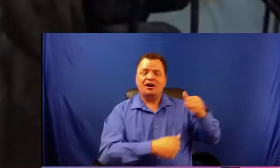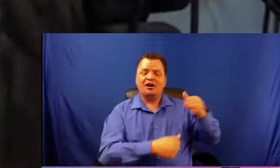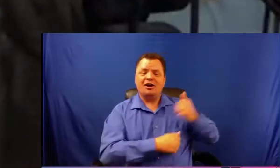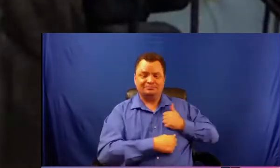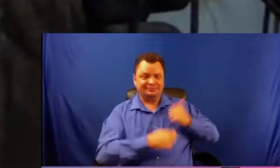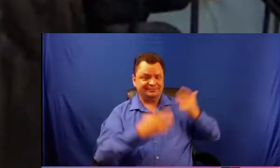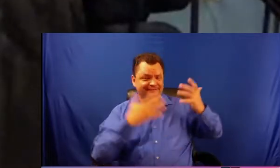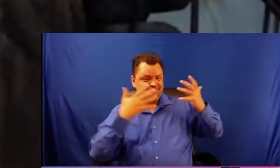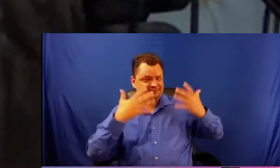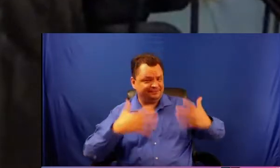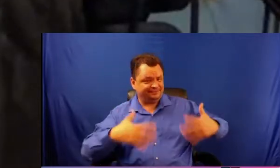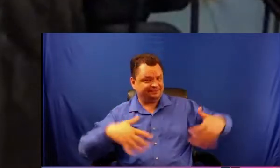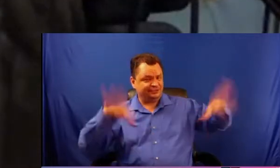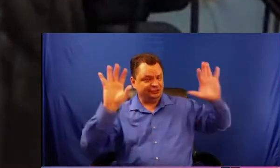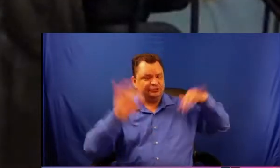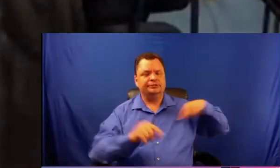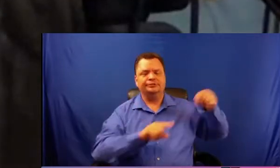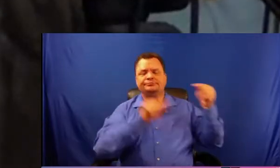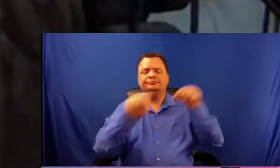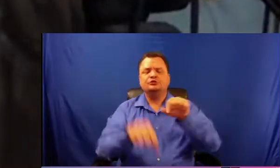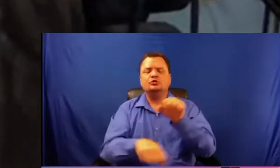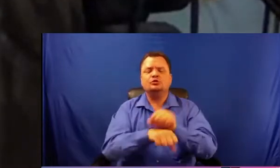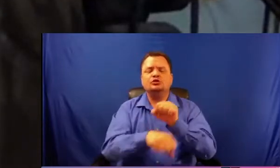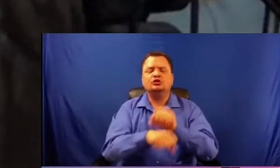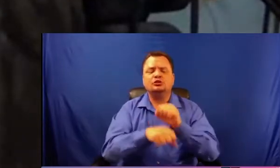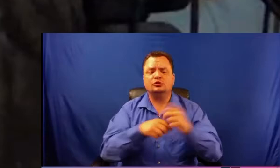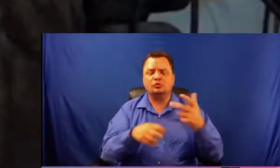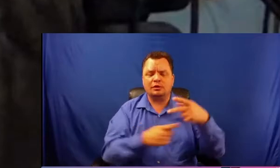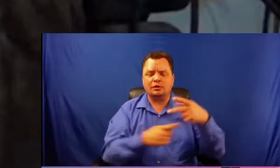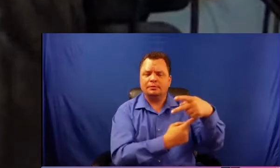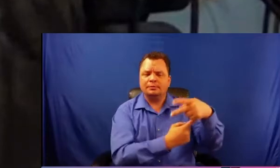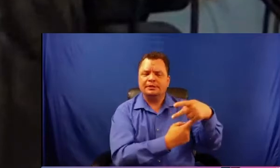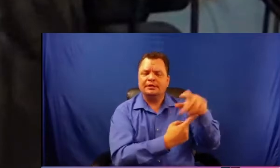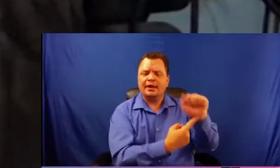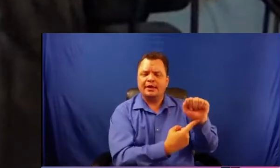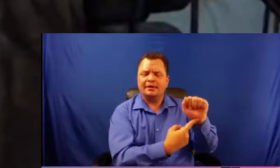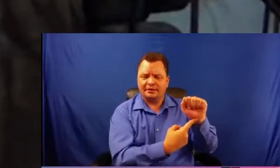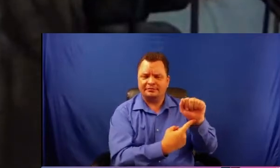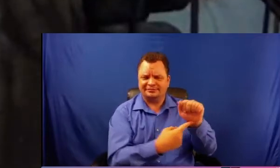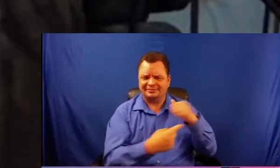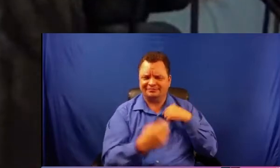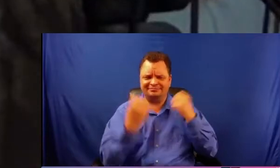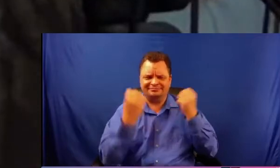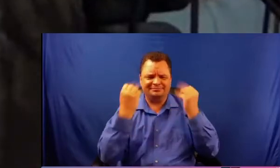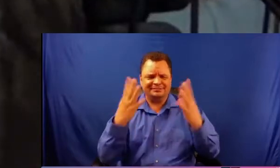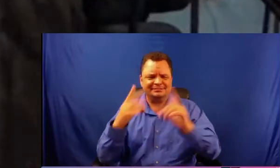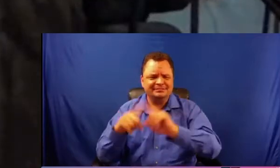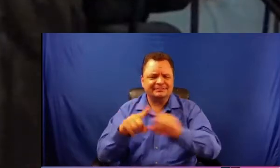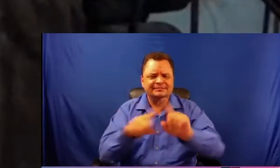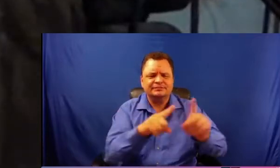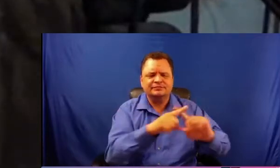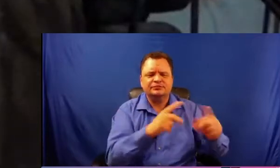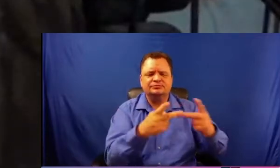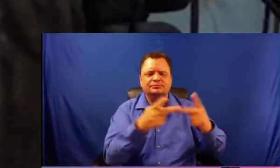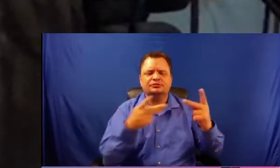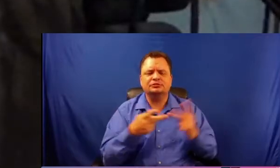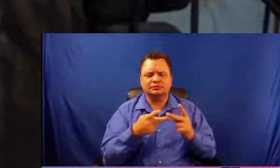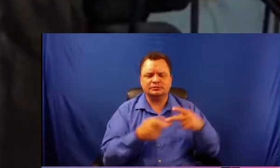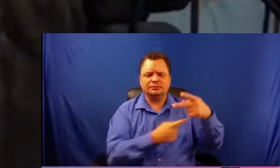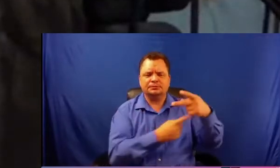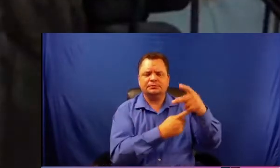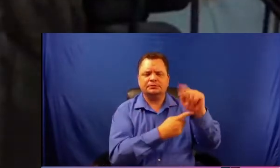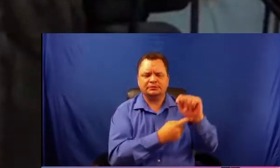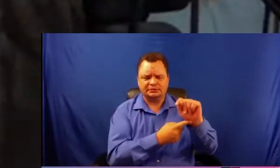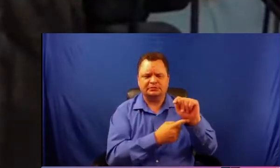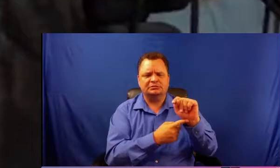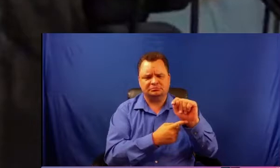worked as a PA, several different places, one of which was out at Peterson in flight medicine, and then also ran a men's health